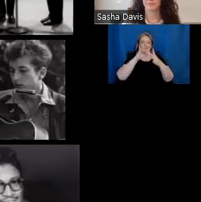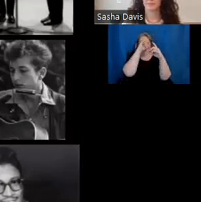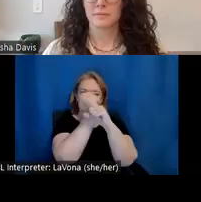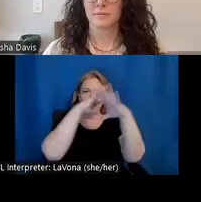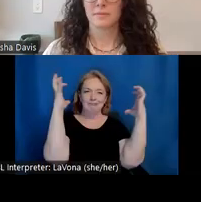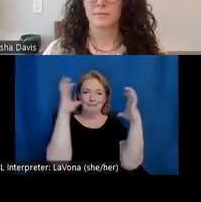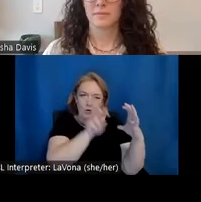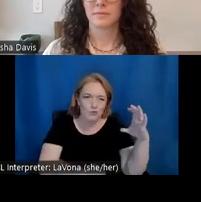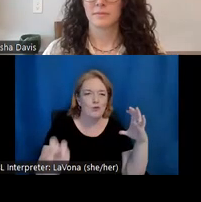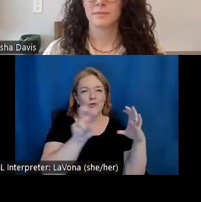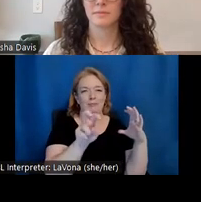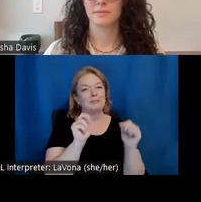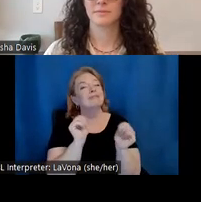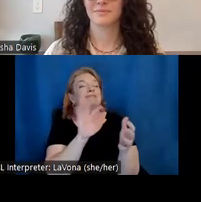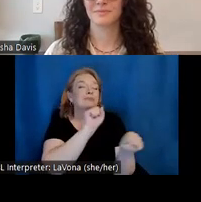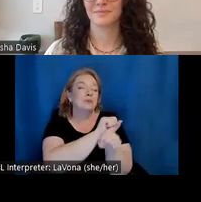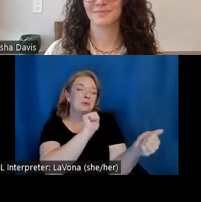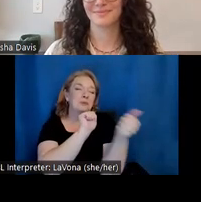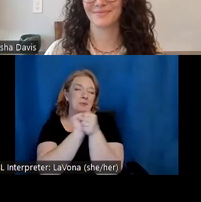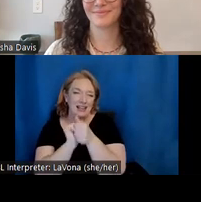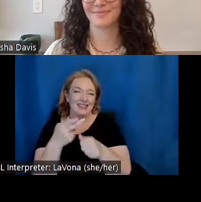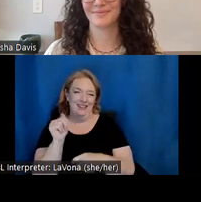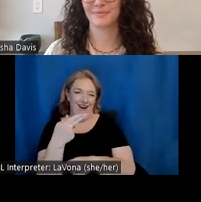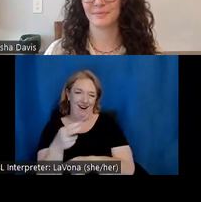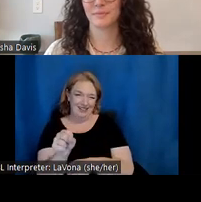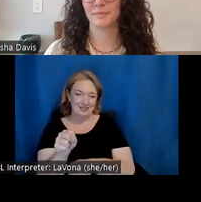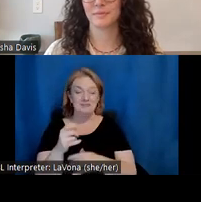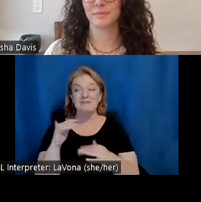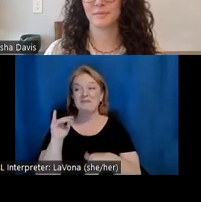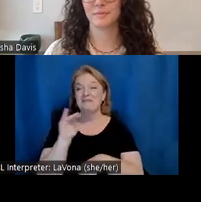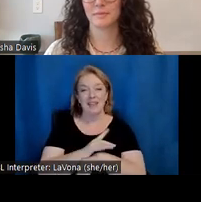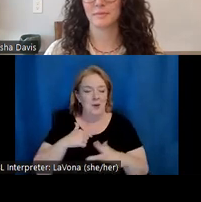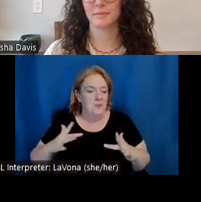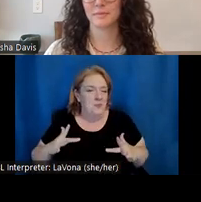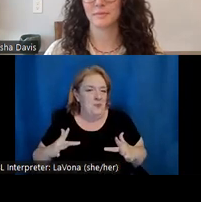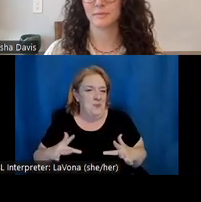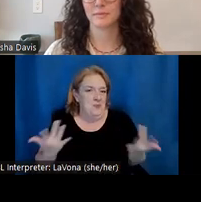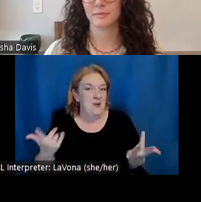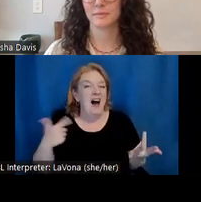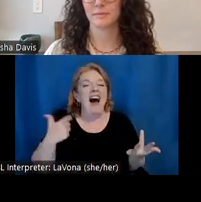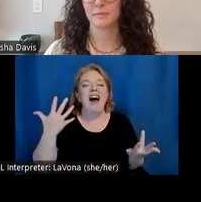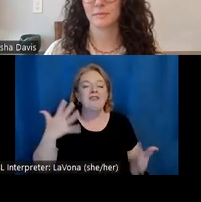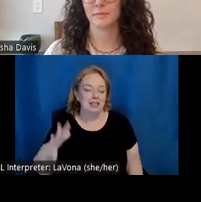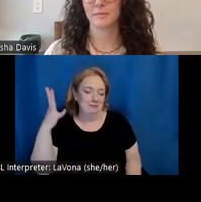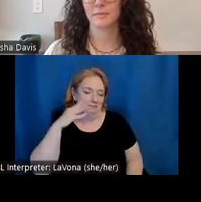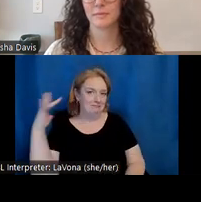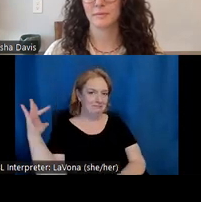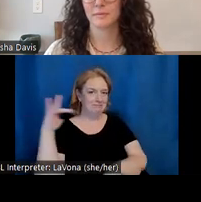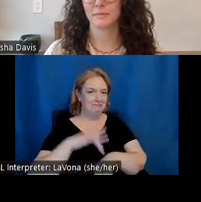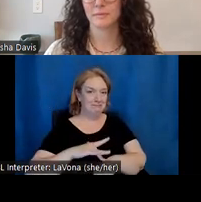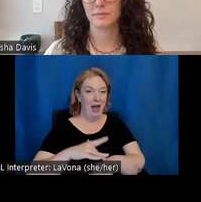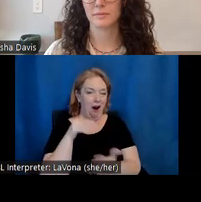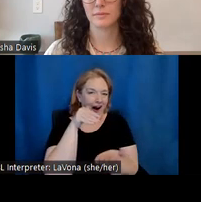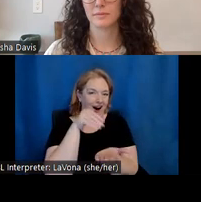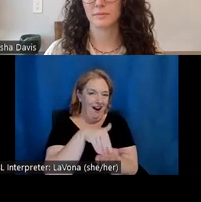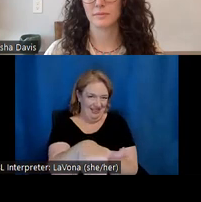I am delighted, more than delighted, that this evening we will be talking about a site that I have had the pleasure of visiting numerous times,